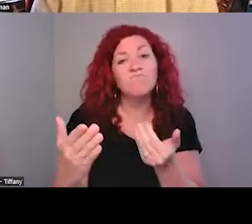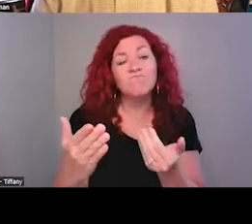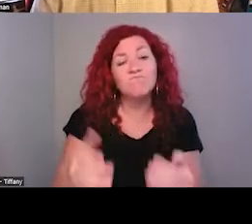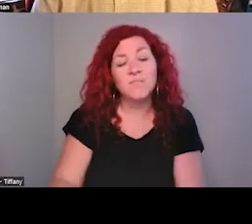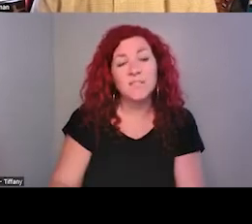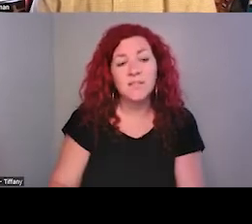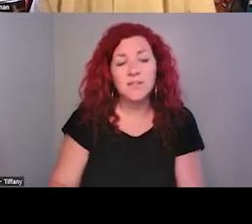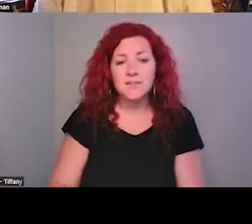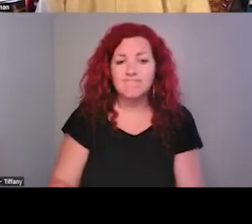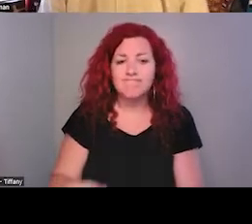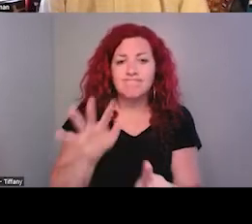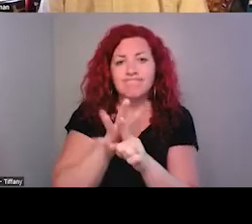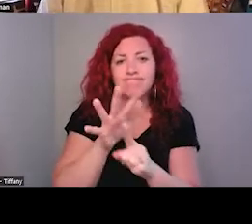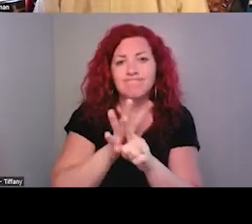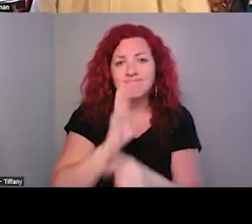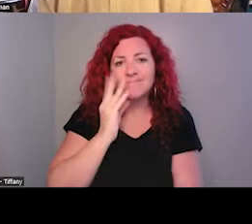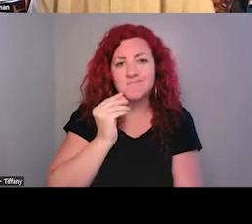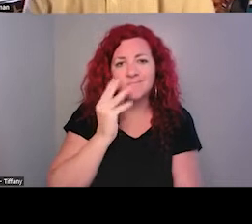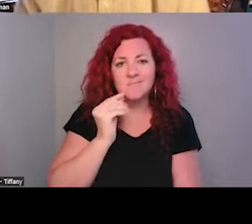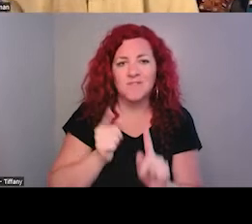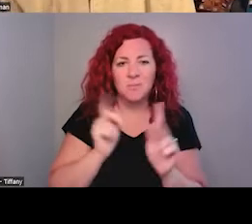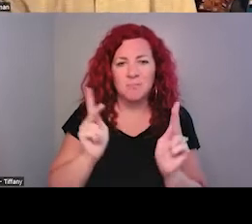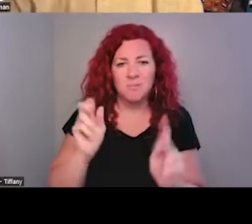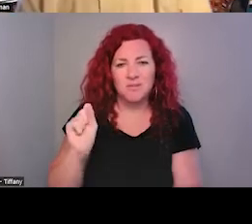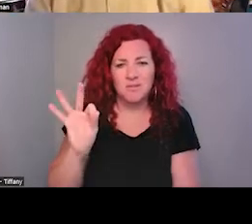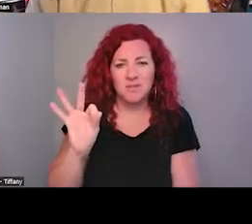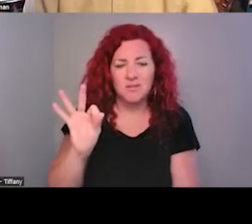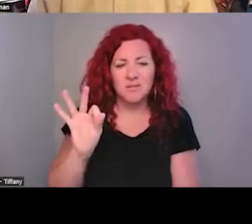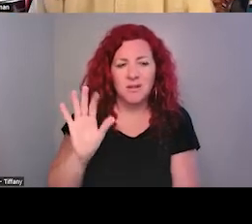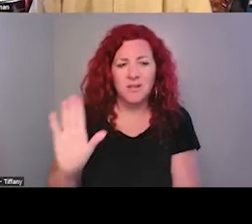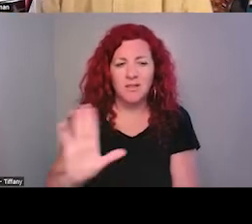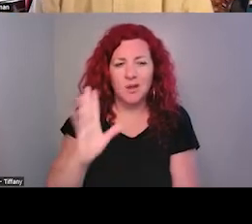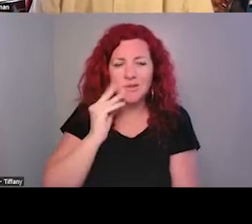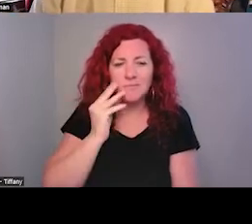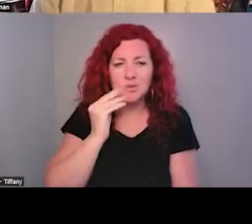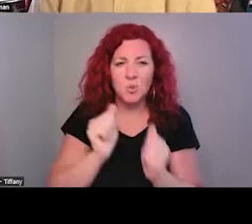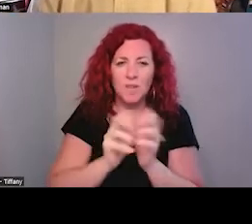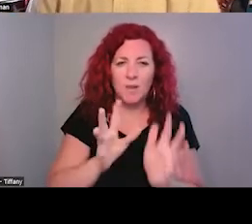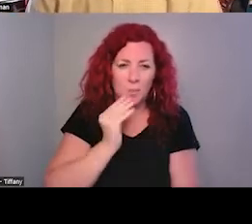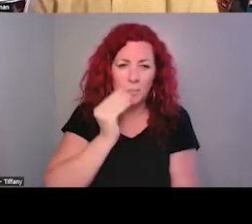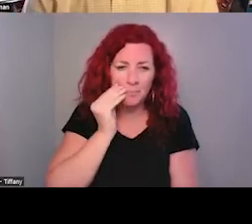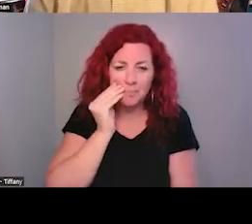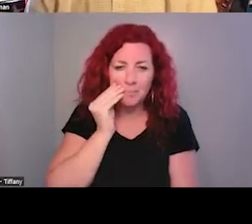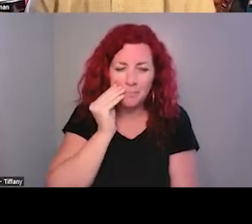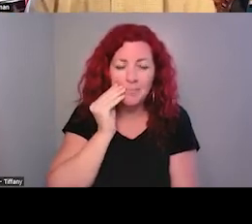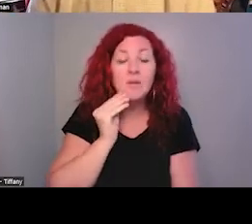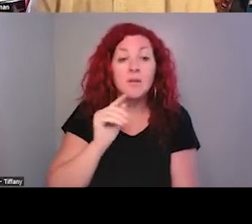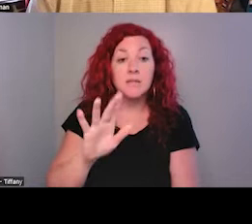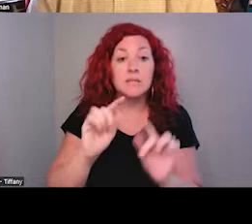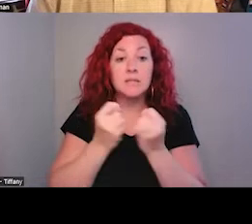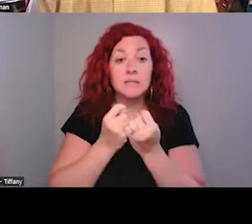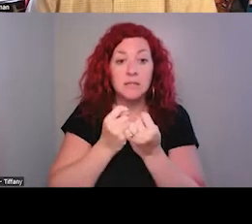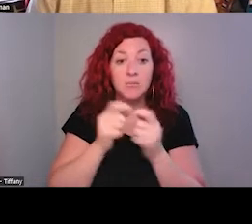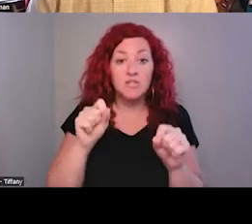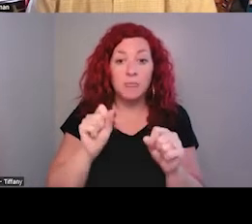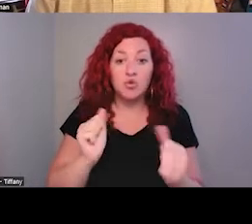this is a common experience that we hear from folks in San Francisco who are experiencing homelessness. And this team was able to reach them. And I'll share another quote